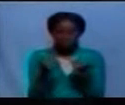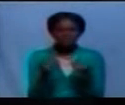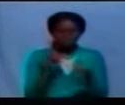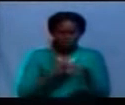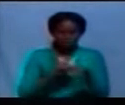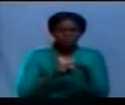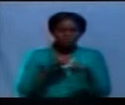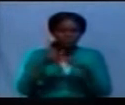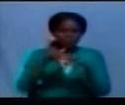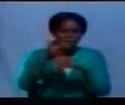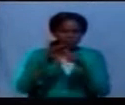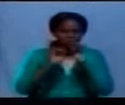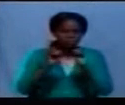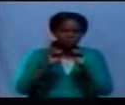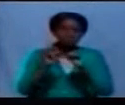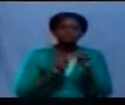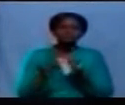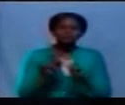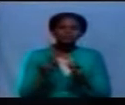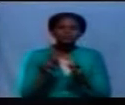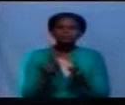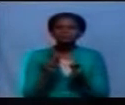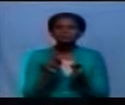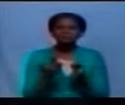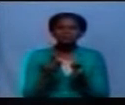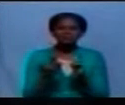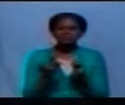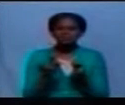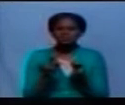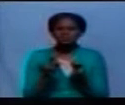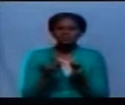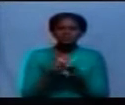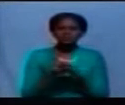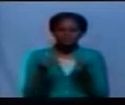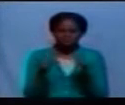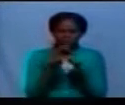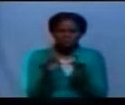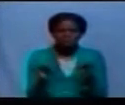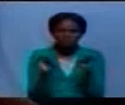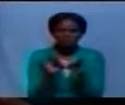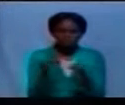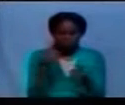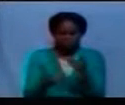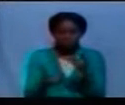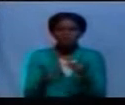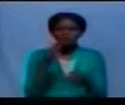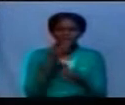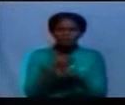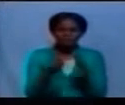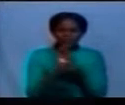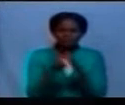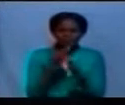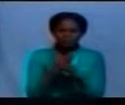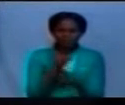and sensitize the public. It's time to educate the public that saving is a key and important component that builds your wealth,